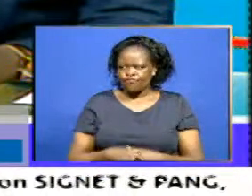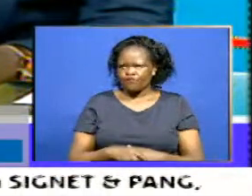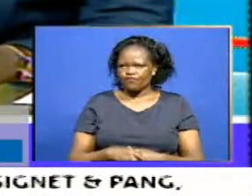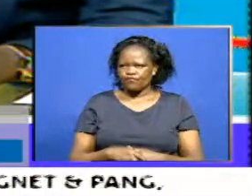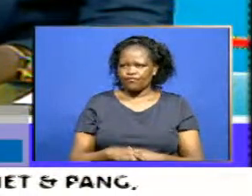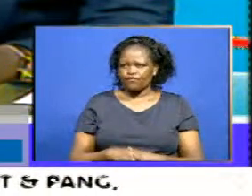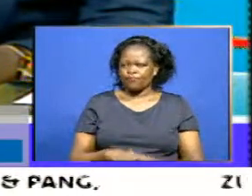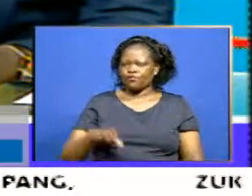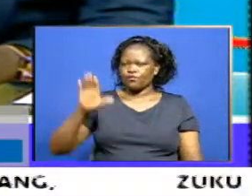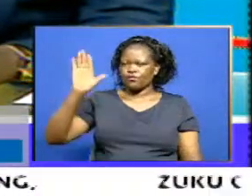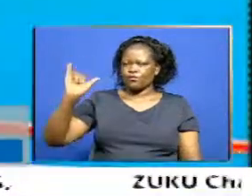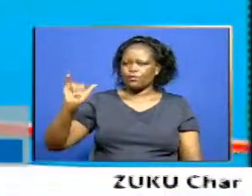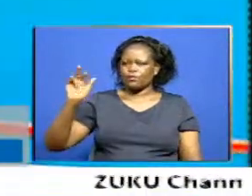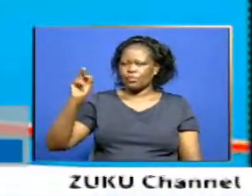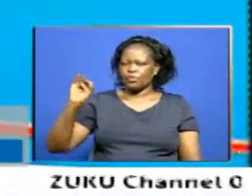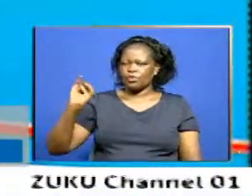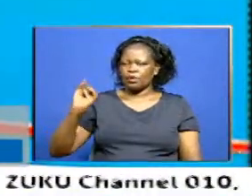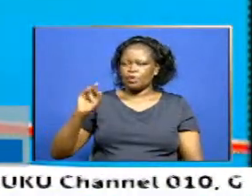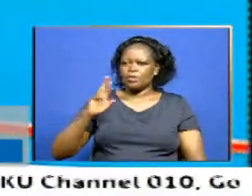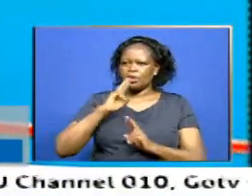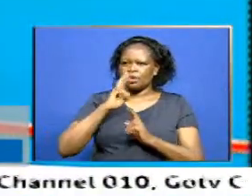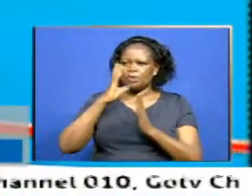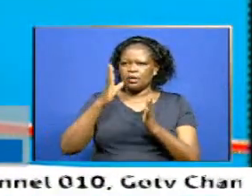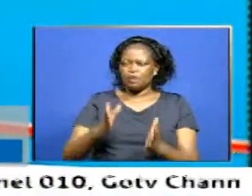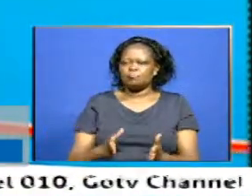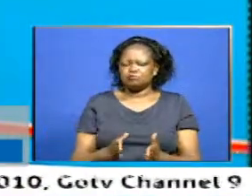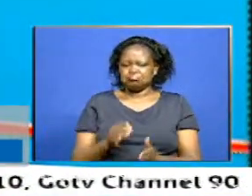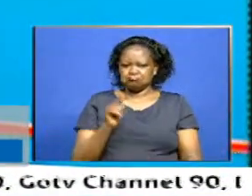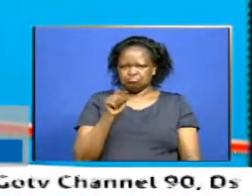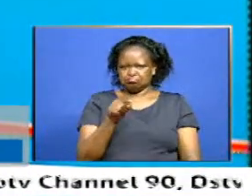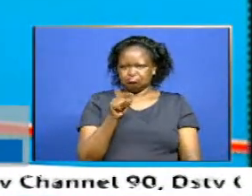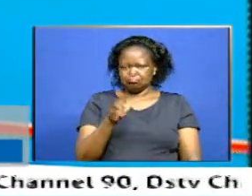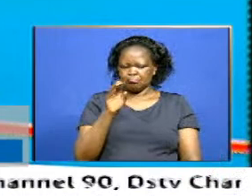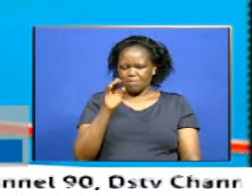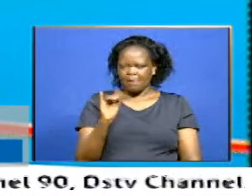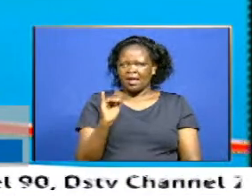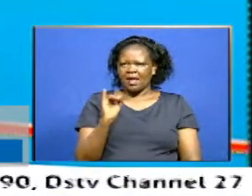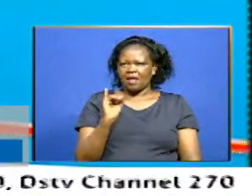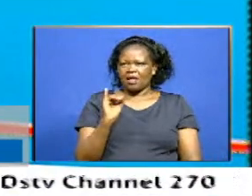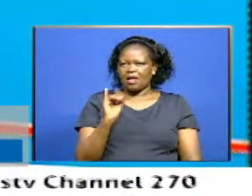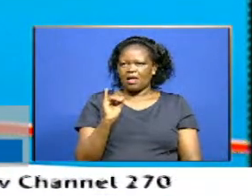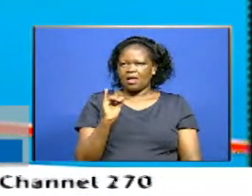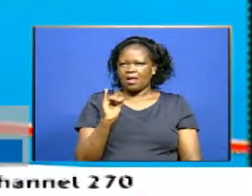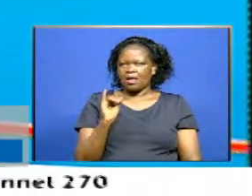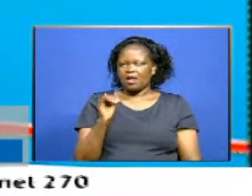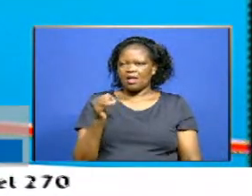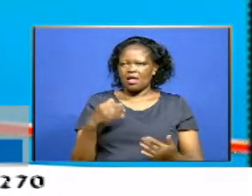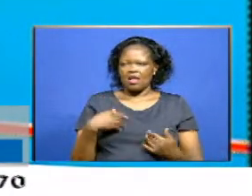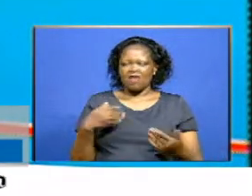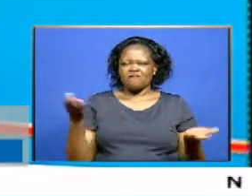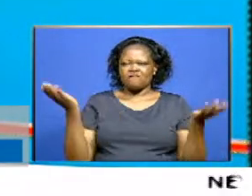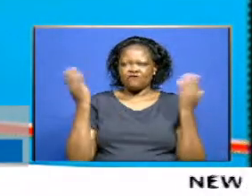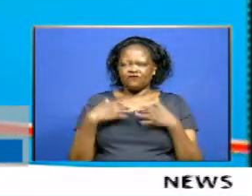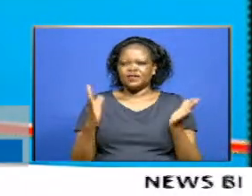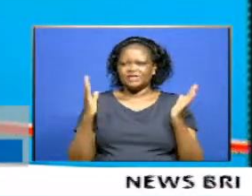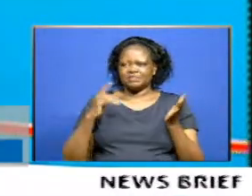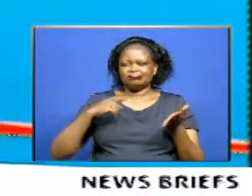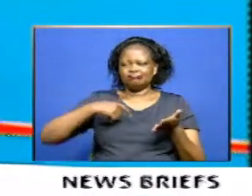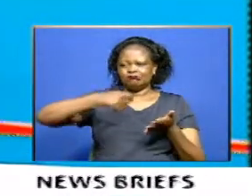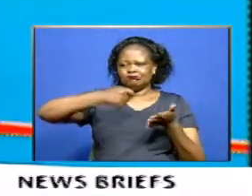Suleiman Yeri, our reporter. He's on that beat of BBI. They have finished the signature